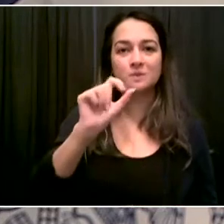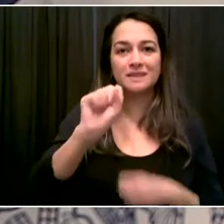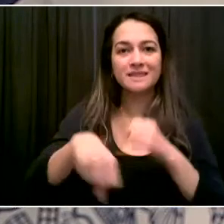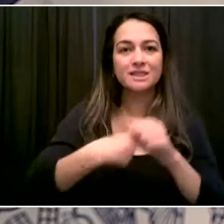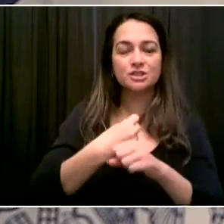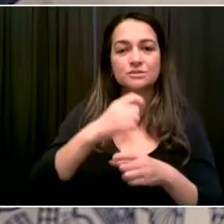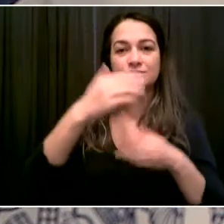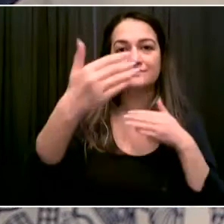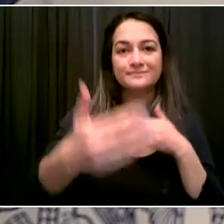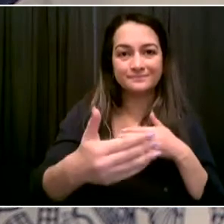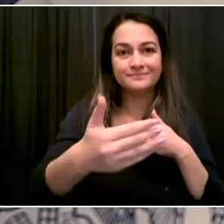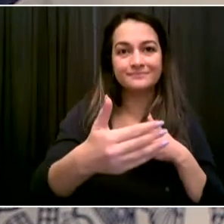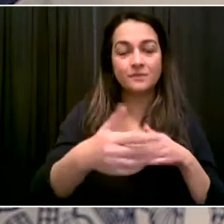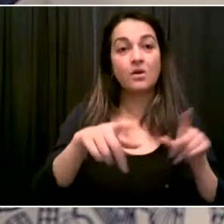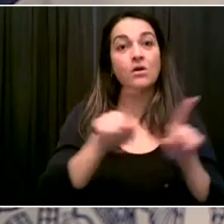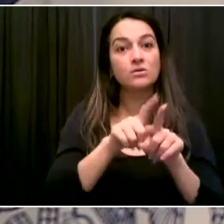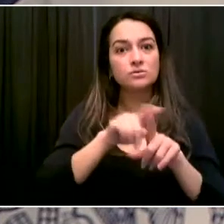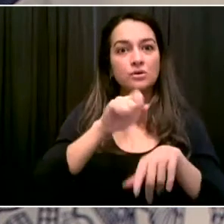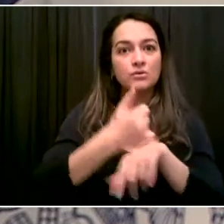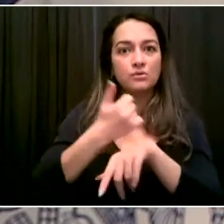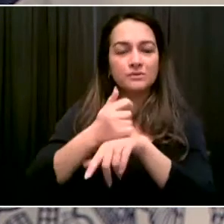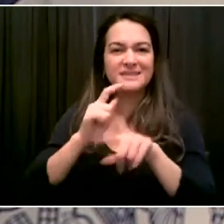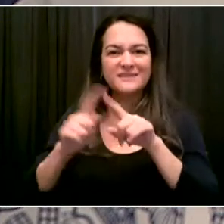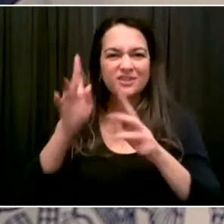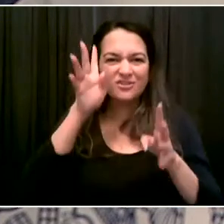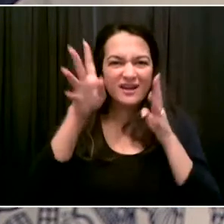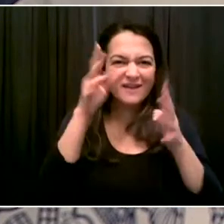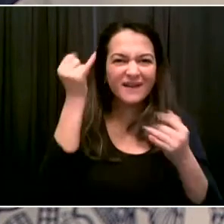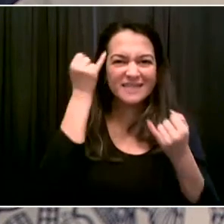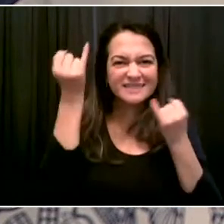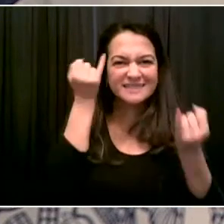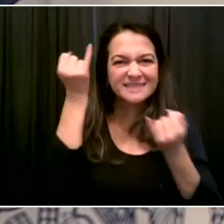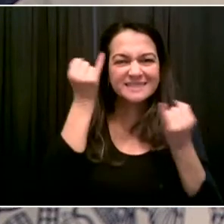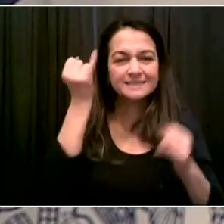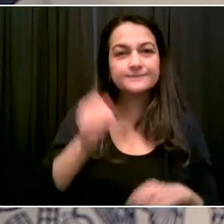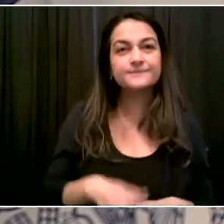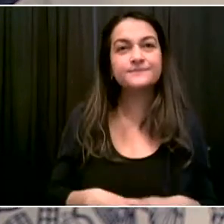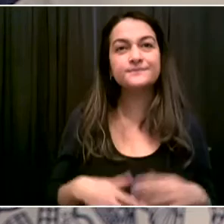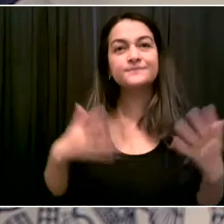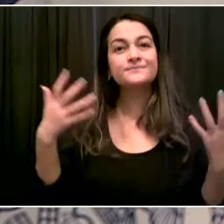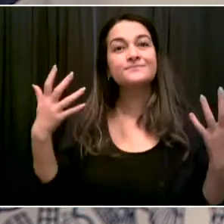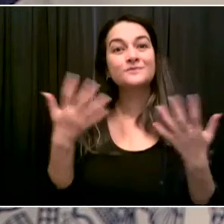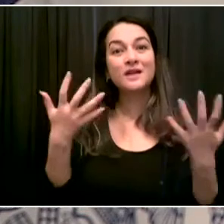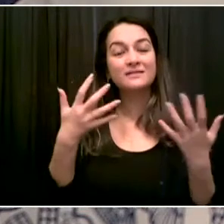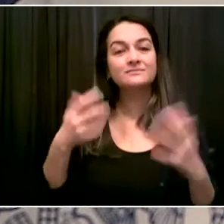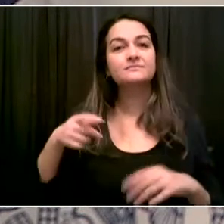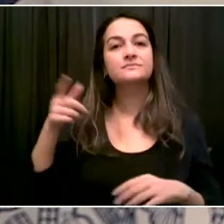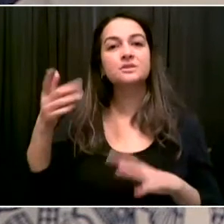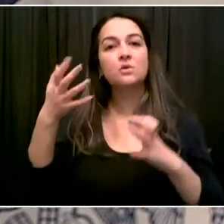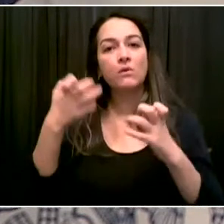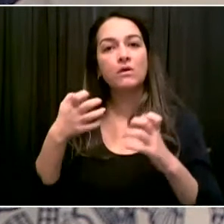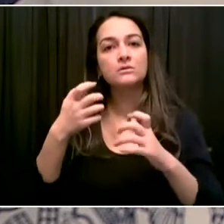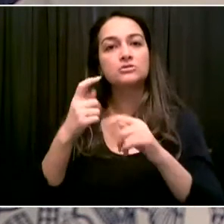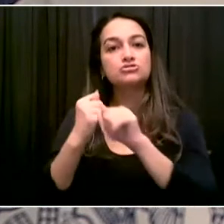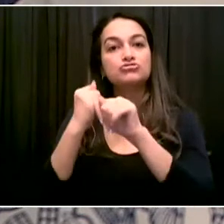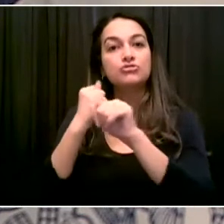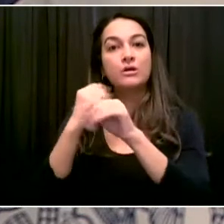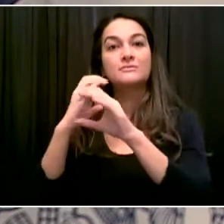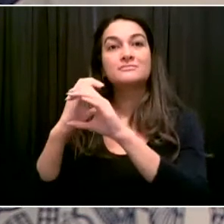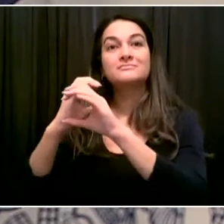our freight in general off the roads, onto rail, onto the water, and then, as Hank